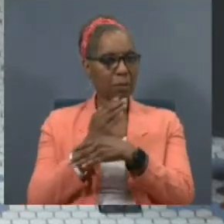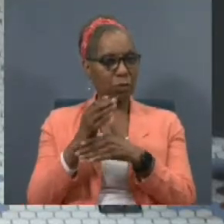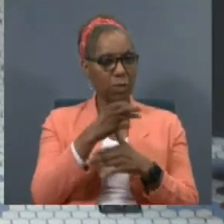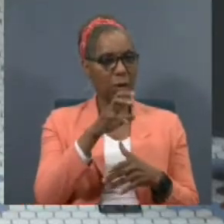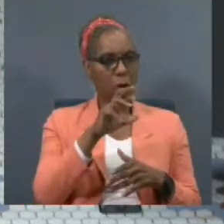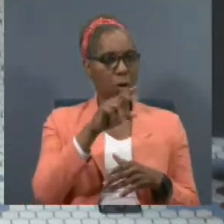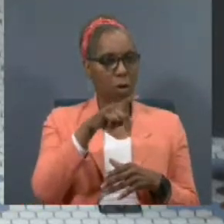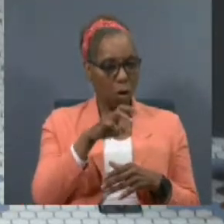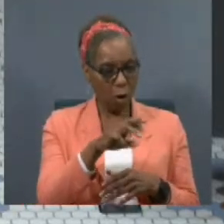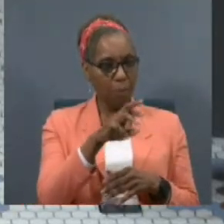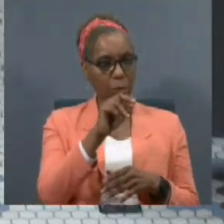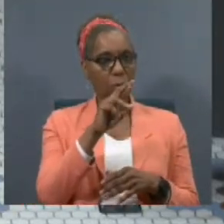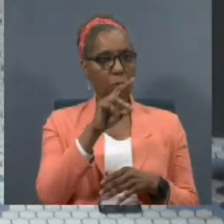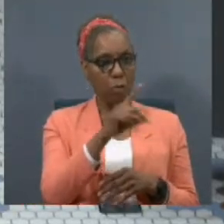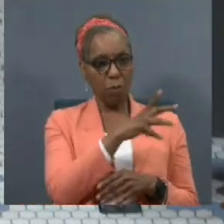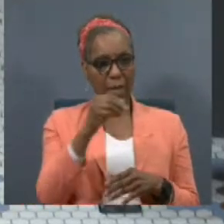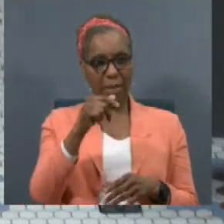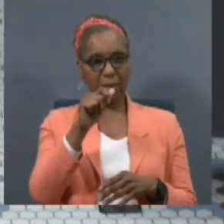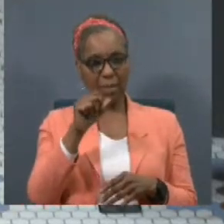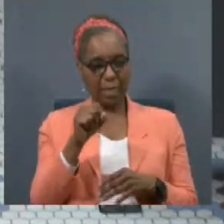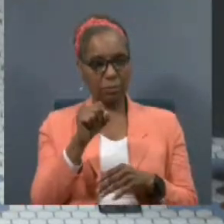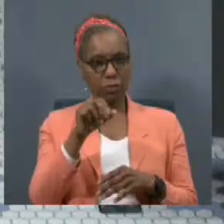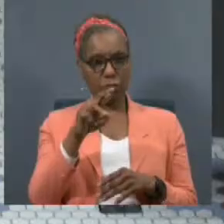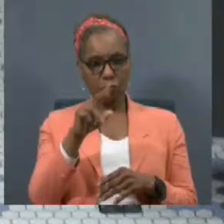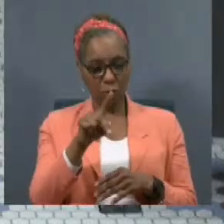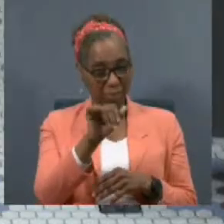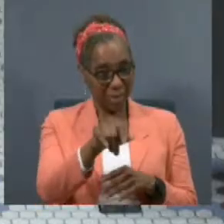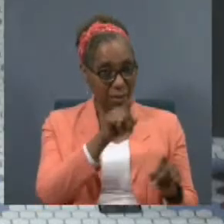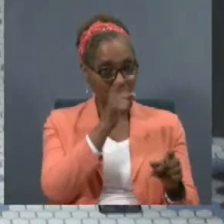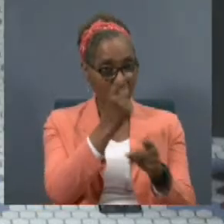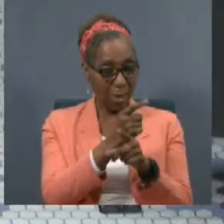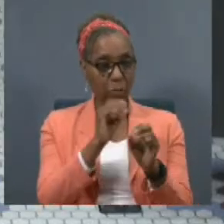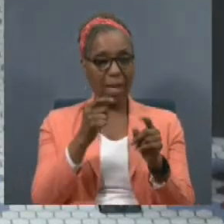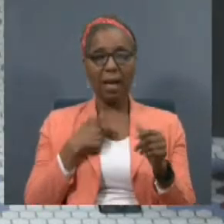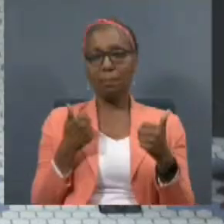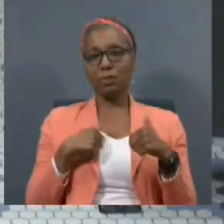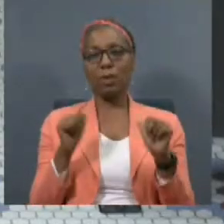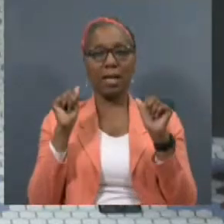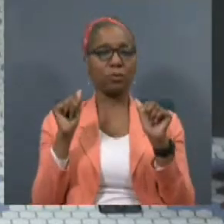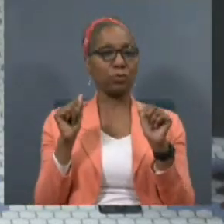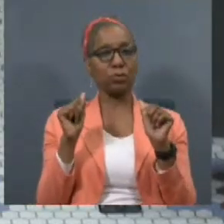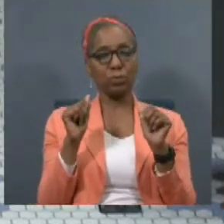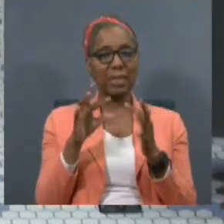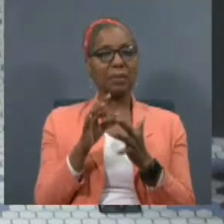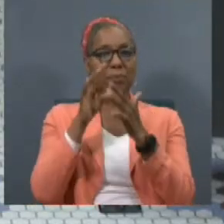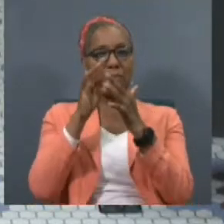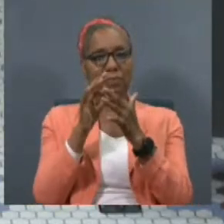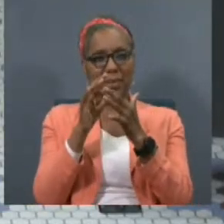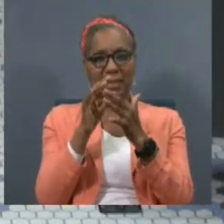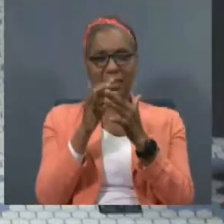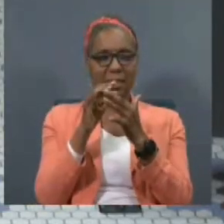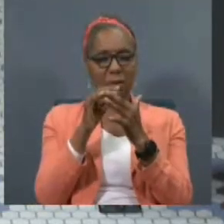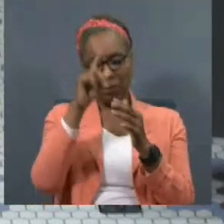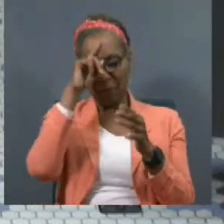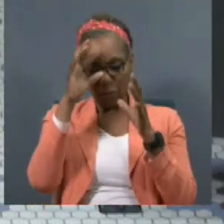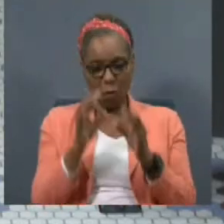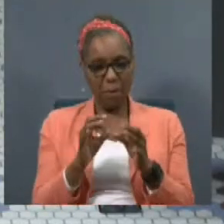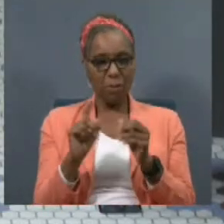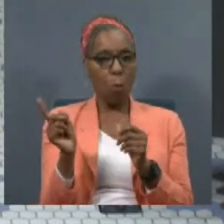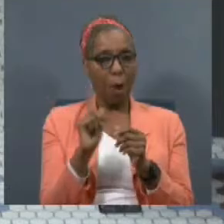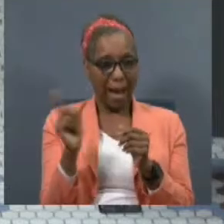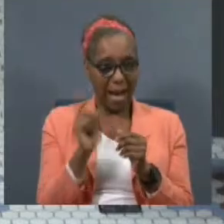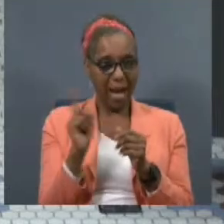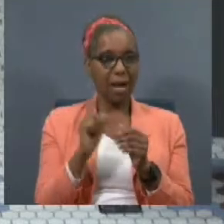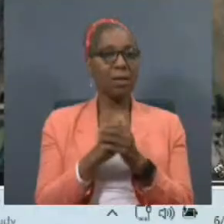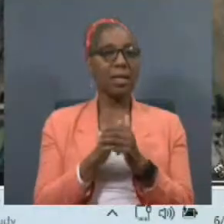Harper Road and Gates Road? Is that correct? I think I was just trying to triangulate specifically where Mr. and Mrs. Wilson and Ms. Lancaster